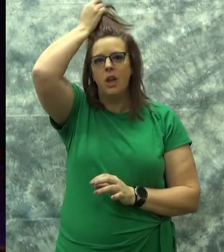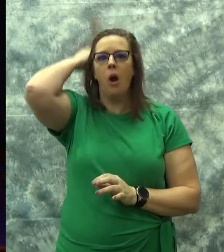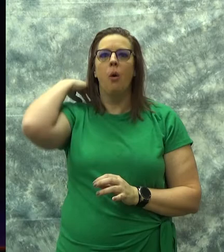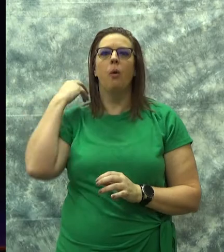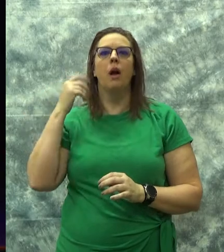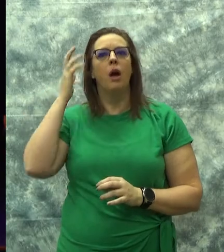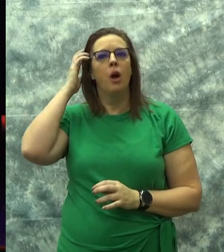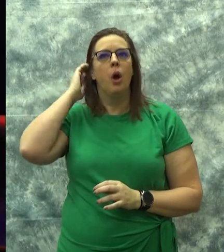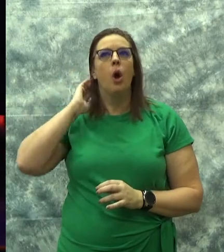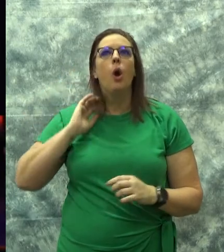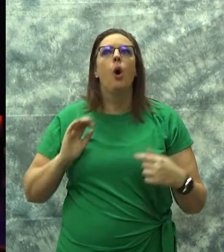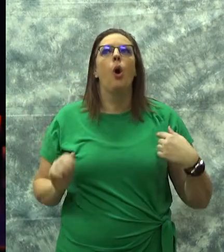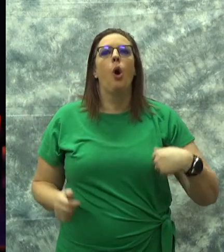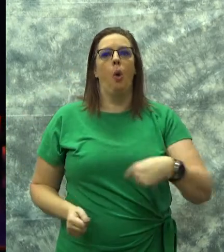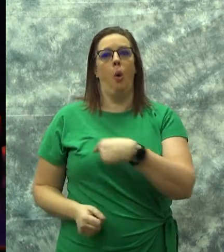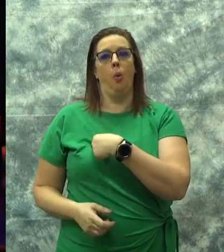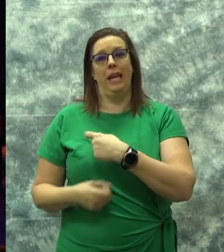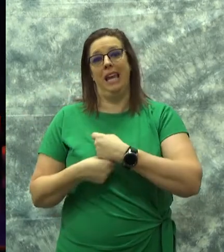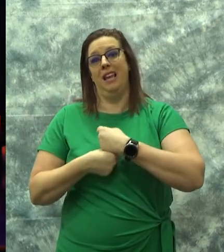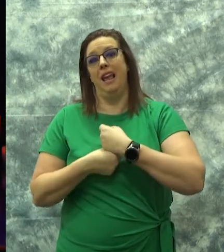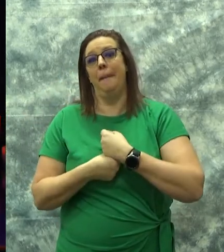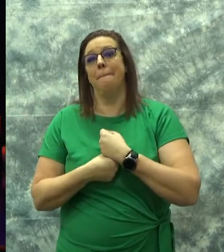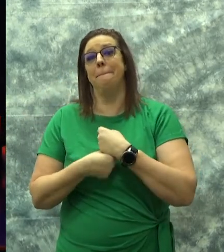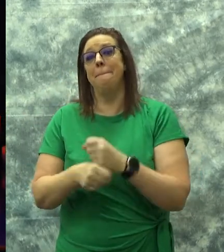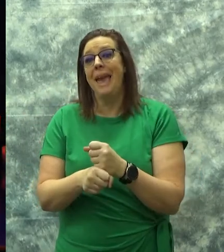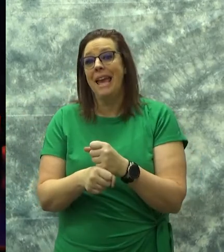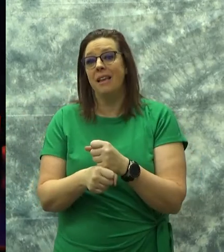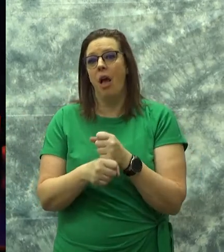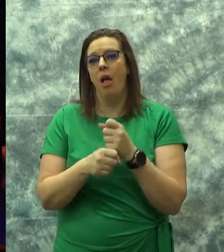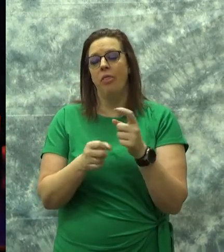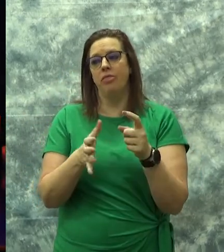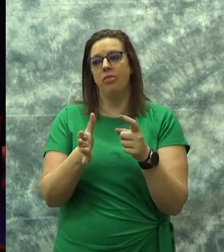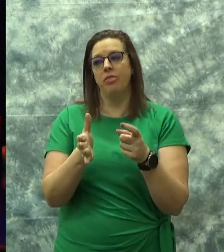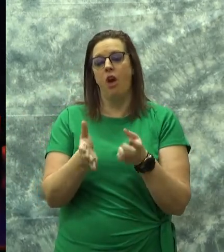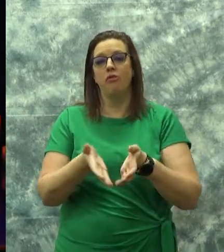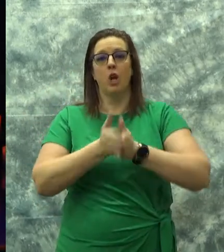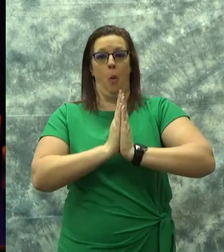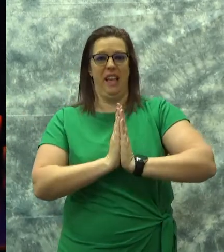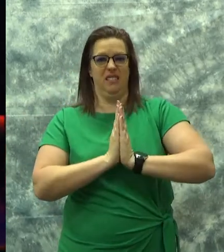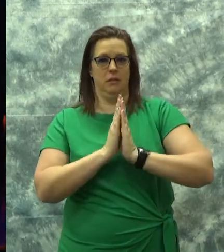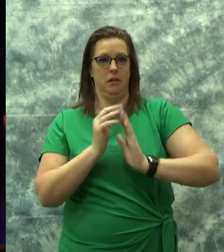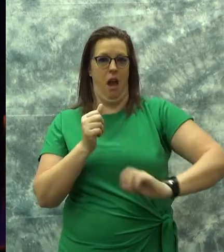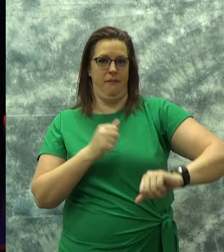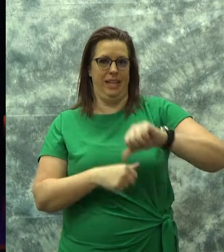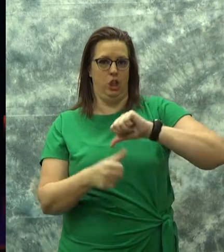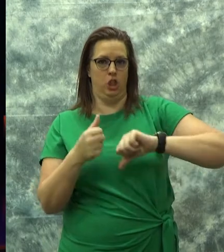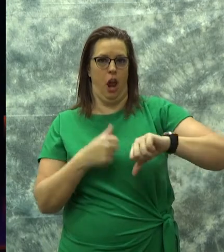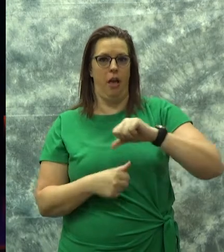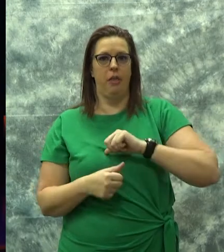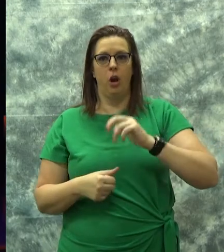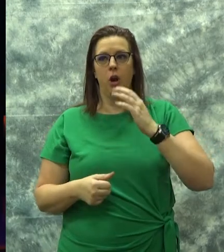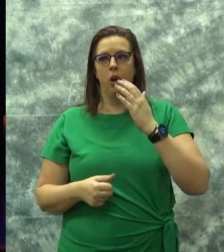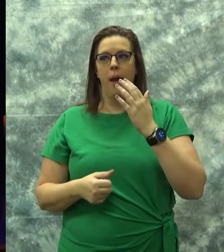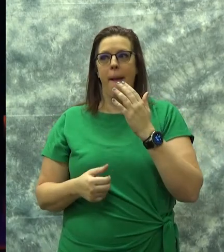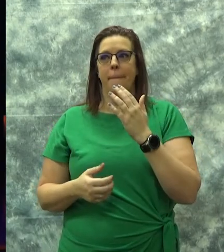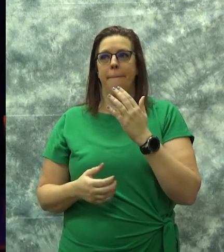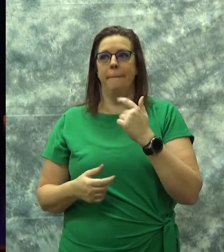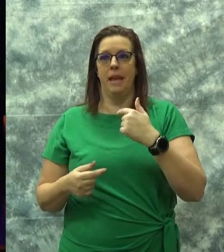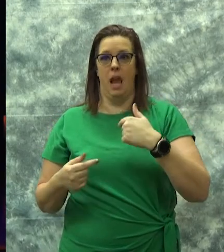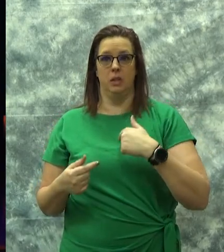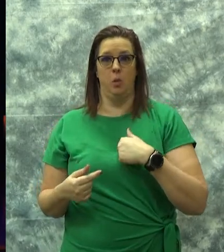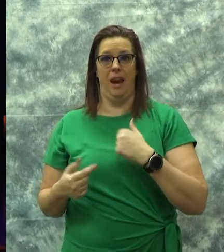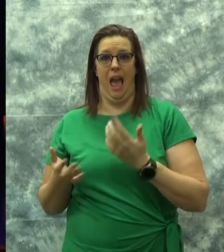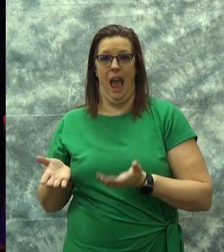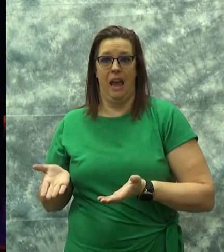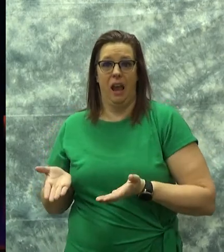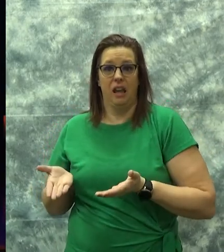And so we can make these requests of each other because we begin to understand that part of how I lift myself out of that